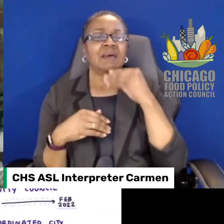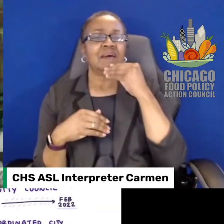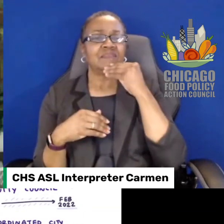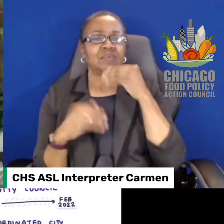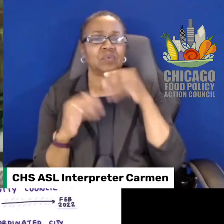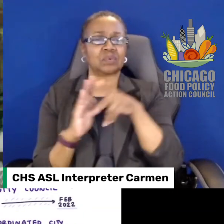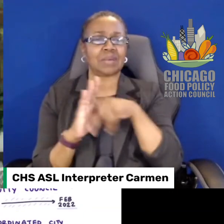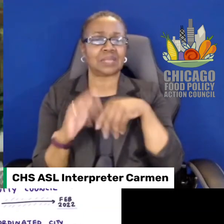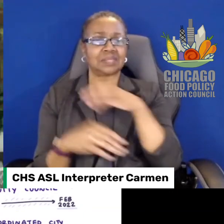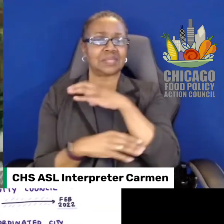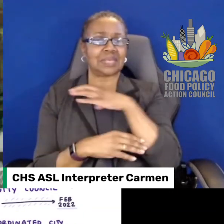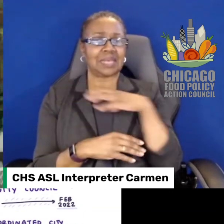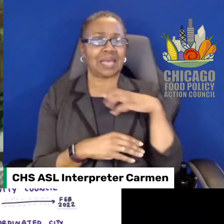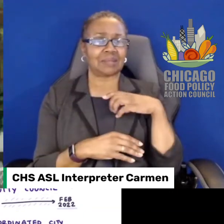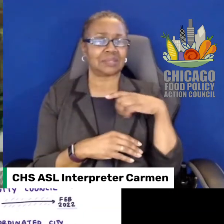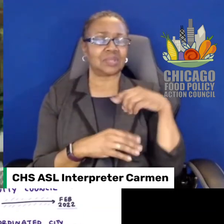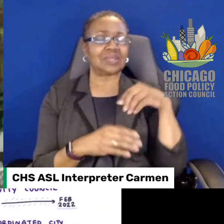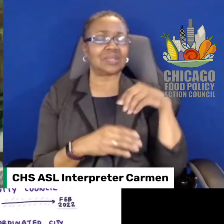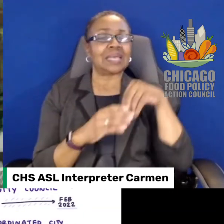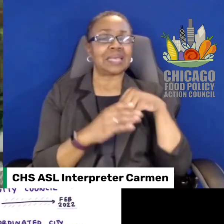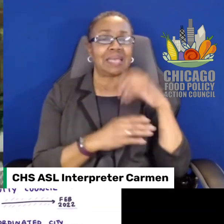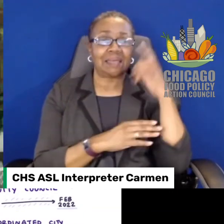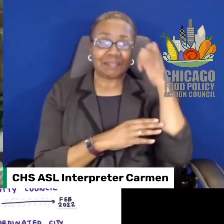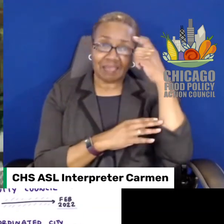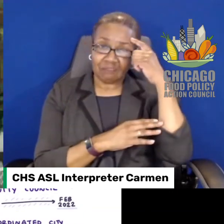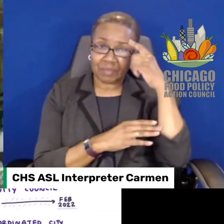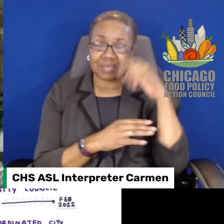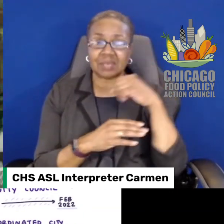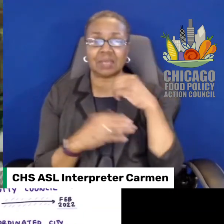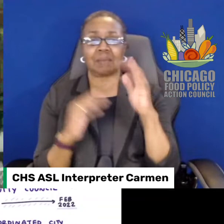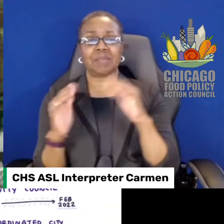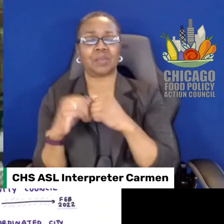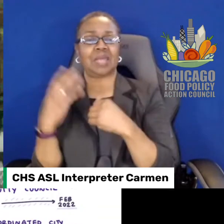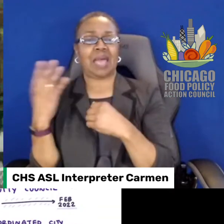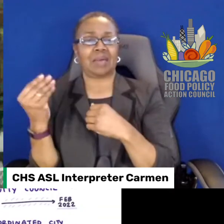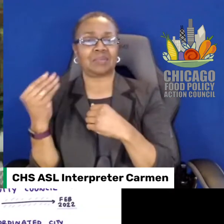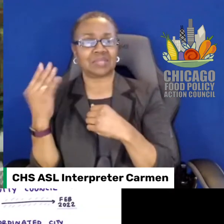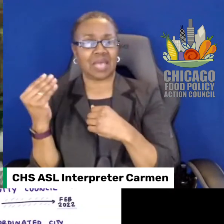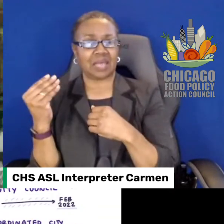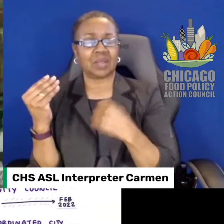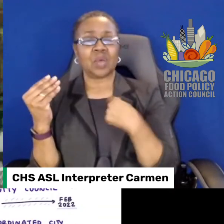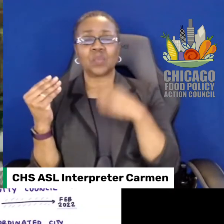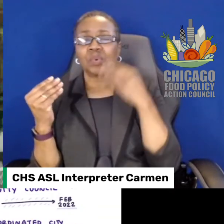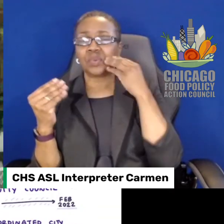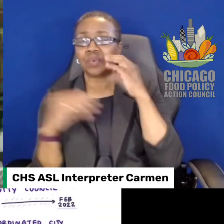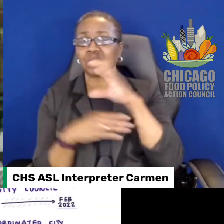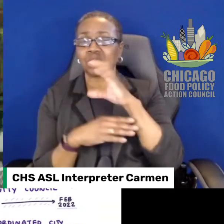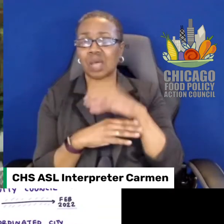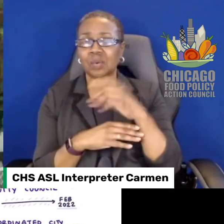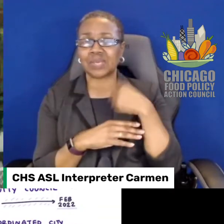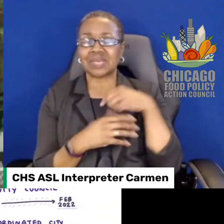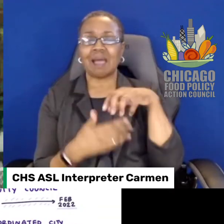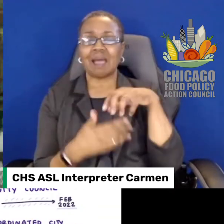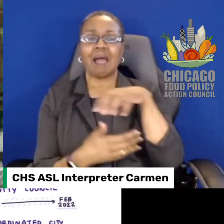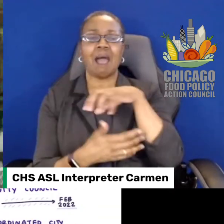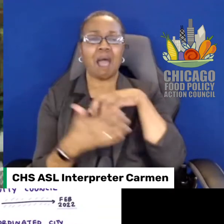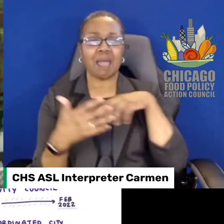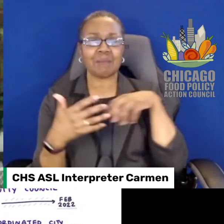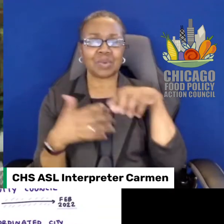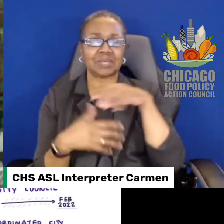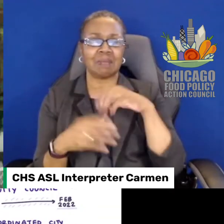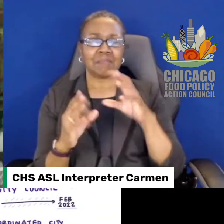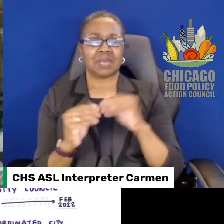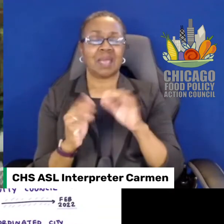outside. And we realized in Chicago that it really needed to be a hybridized kind of convening. But that was 20 years